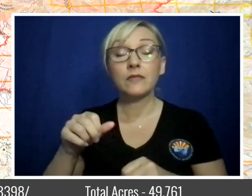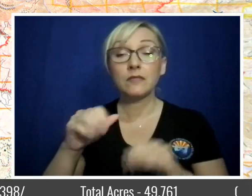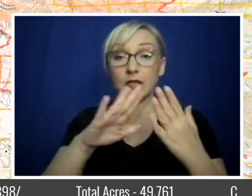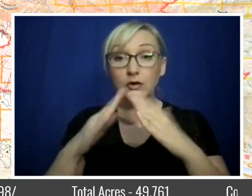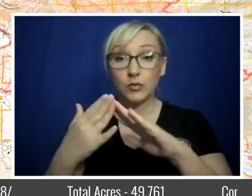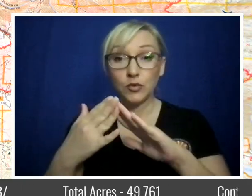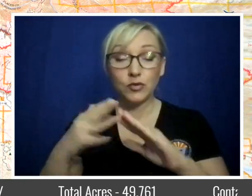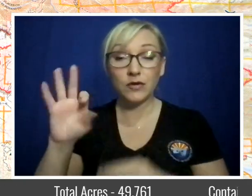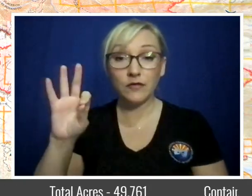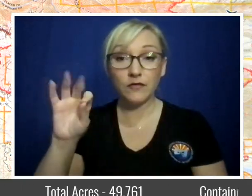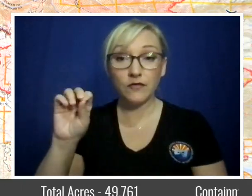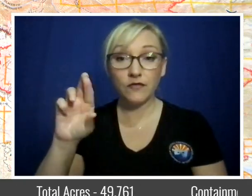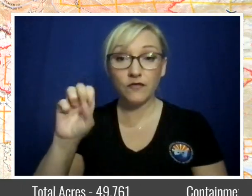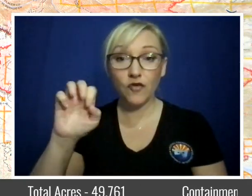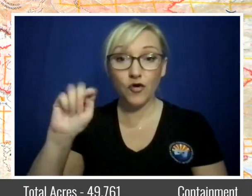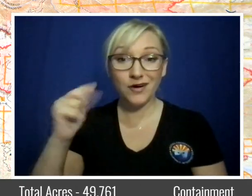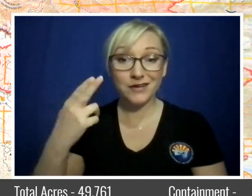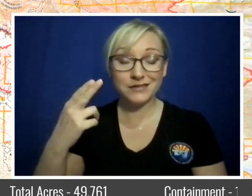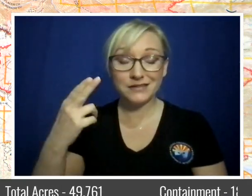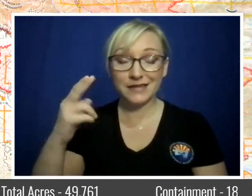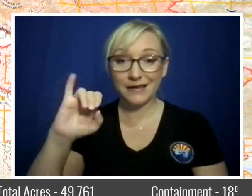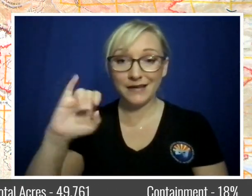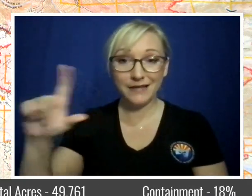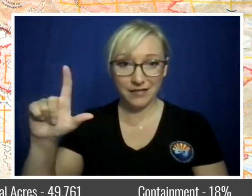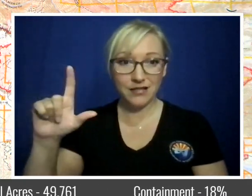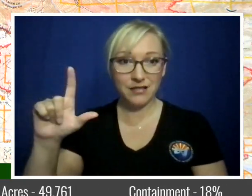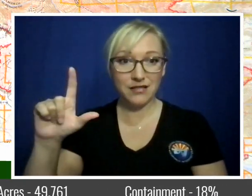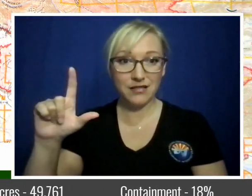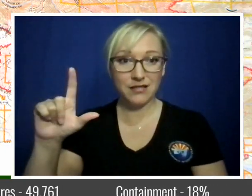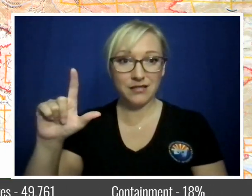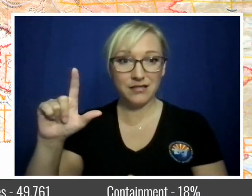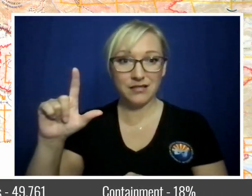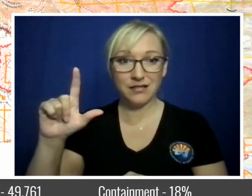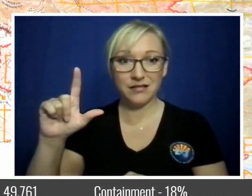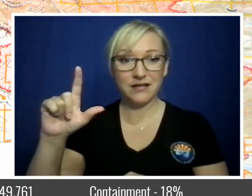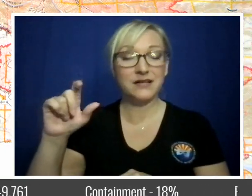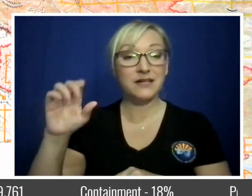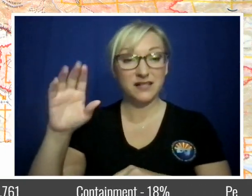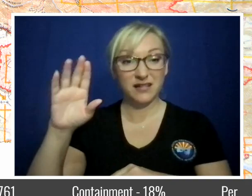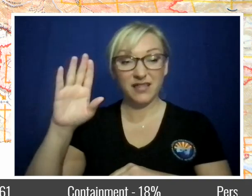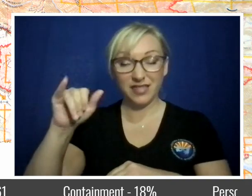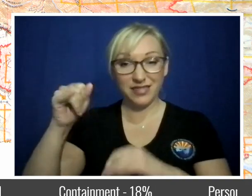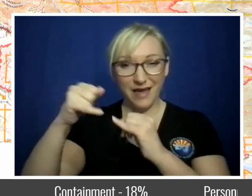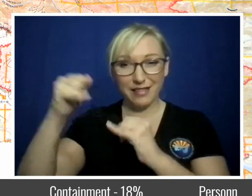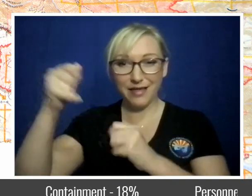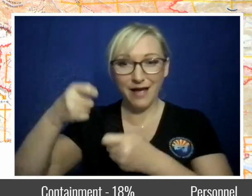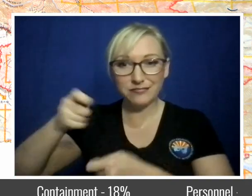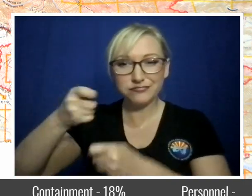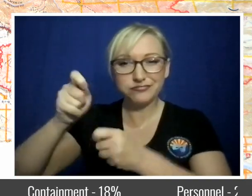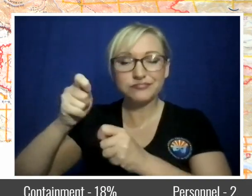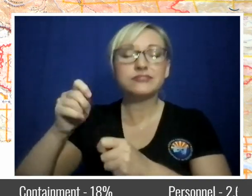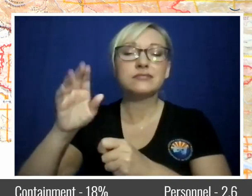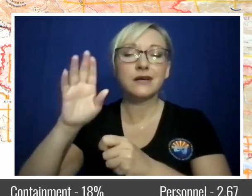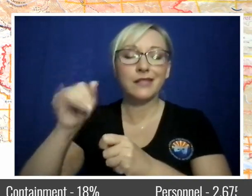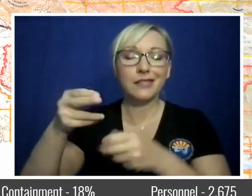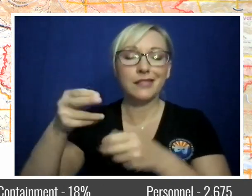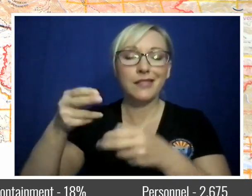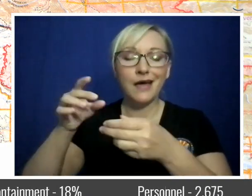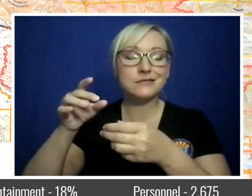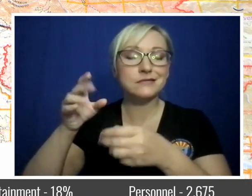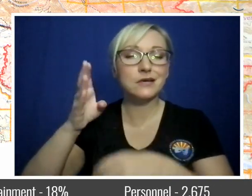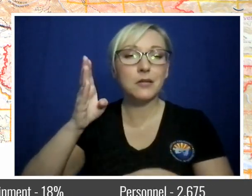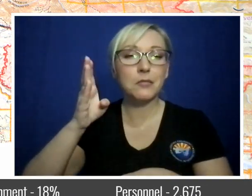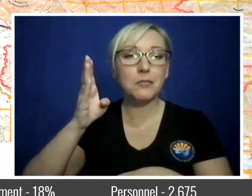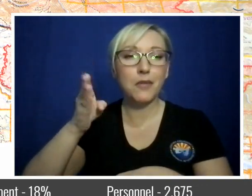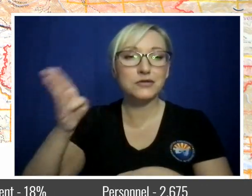line that we put down behind the dump is actually is the Baltimore Mine Road, and we're referring to that as the Battle of Baltimore Mine,